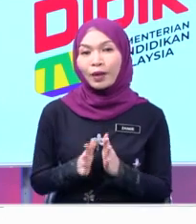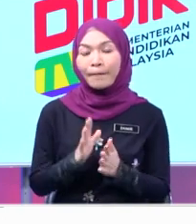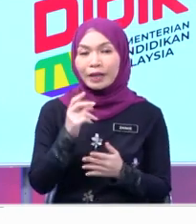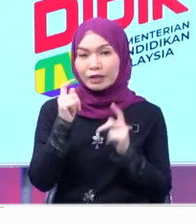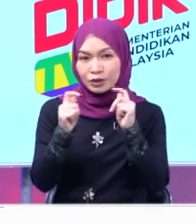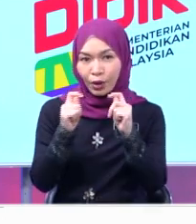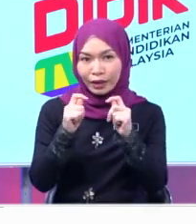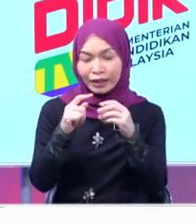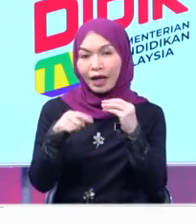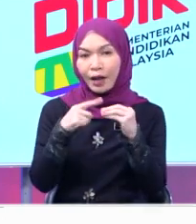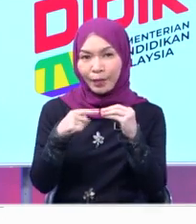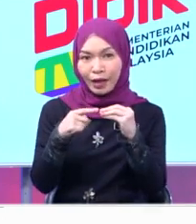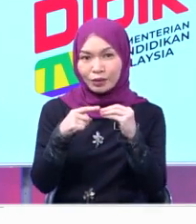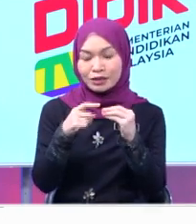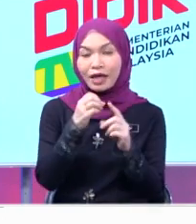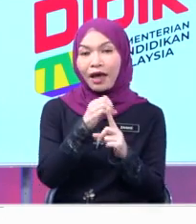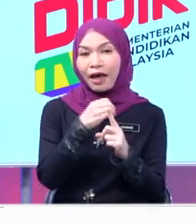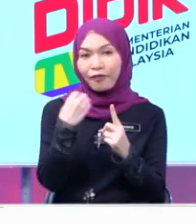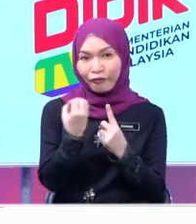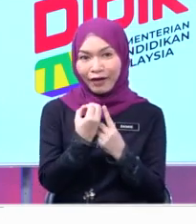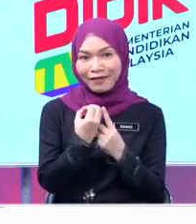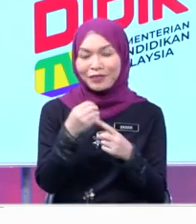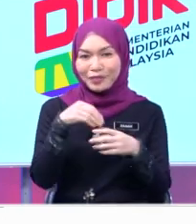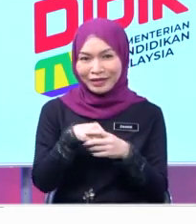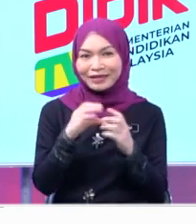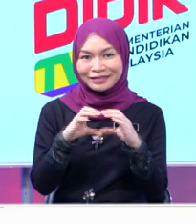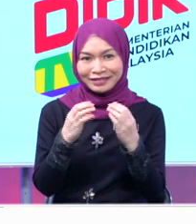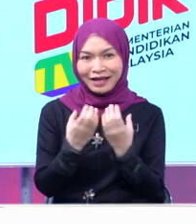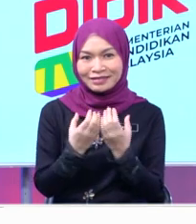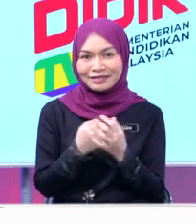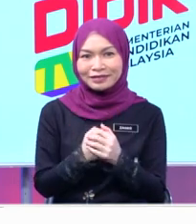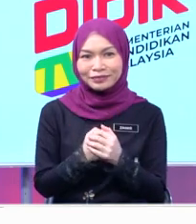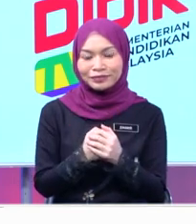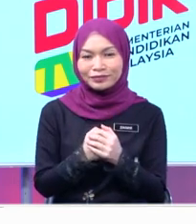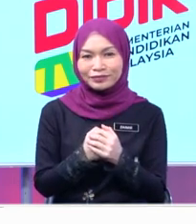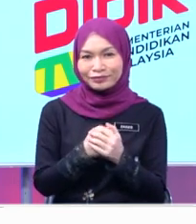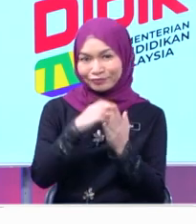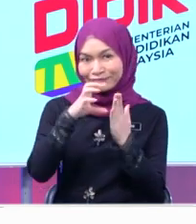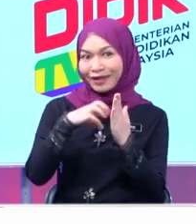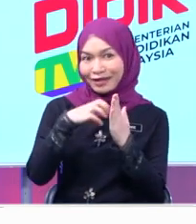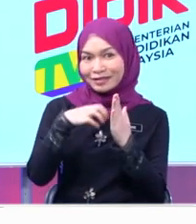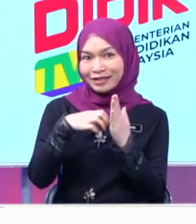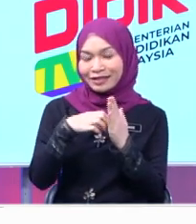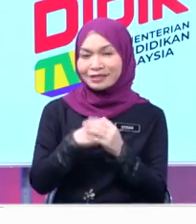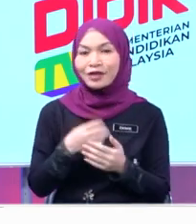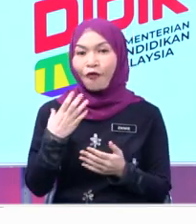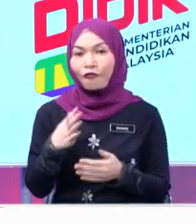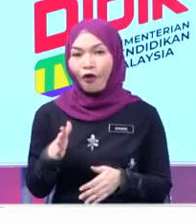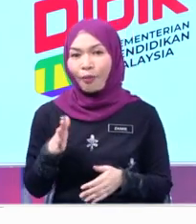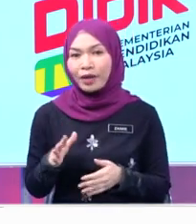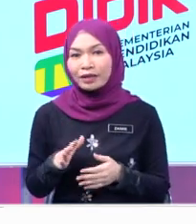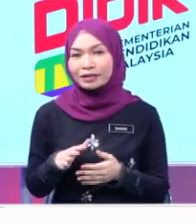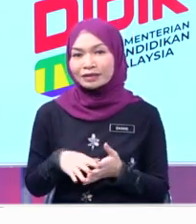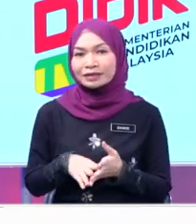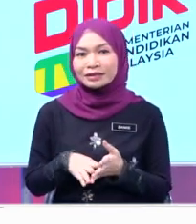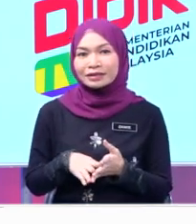class. And you are going to write an essay. An essay is a formal piece of writing. So pupils, remember when